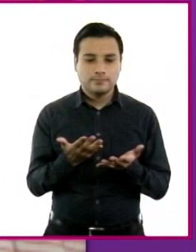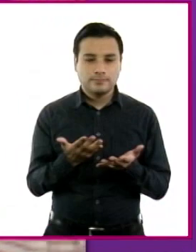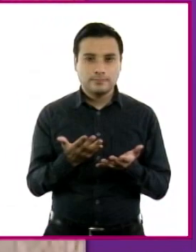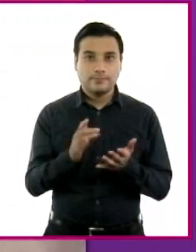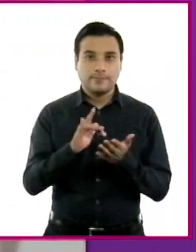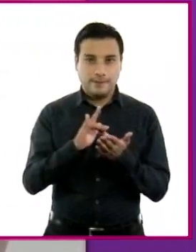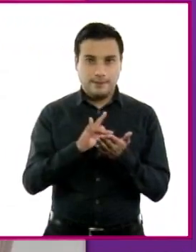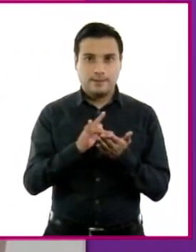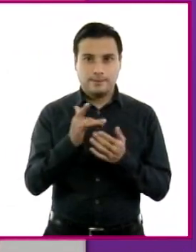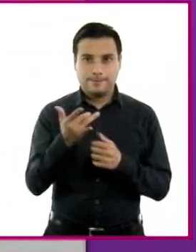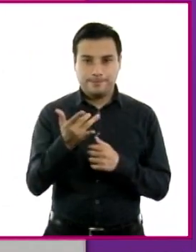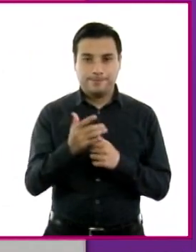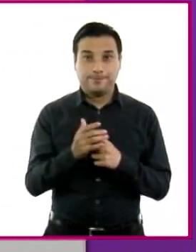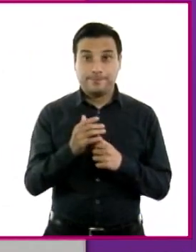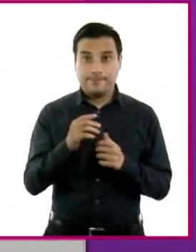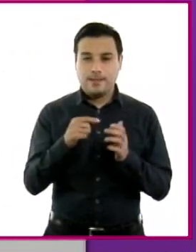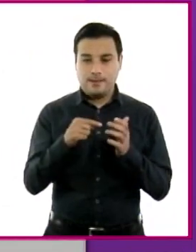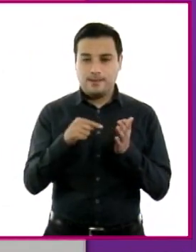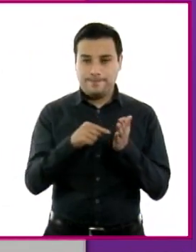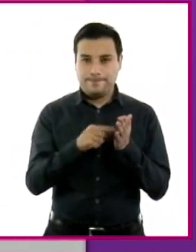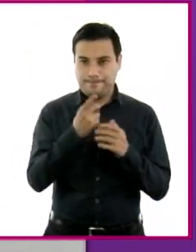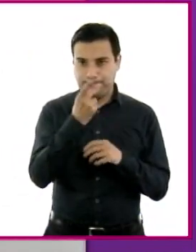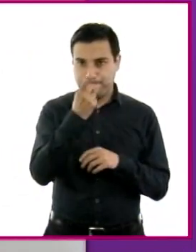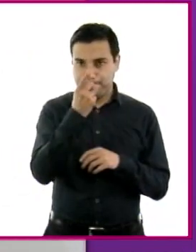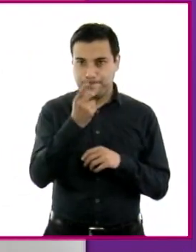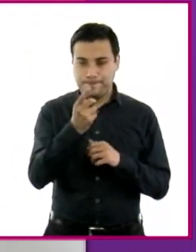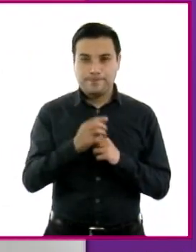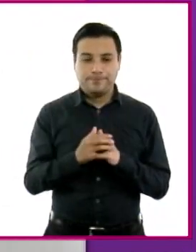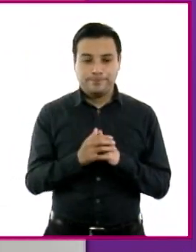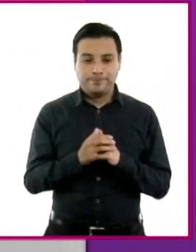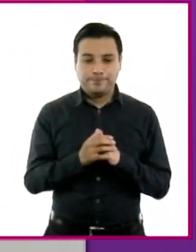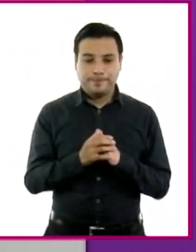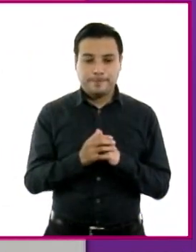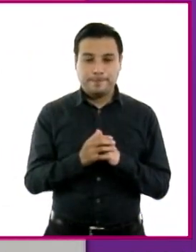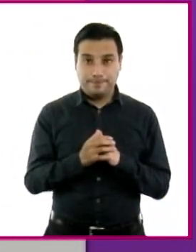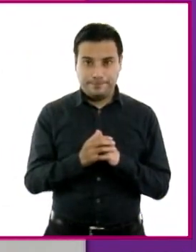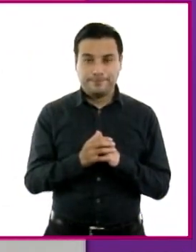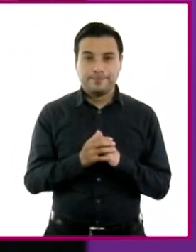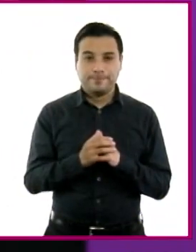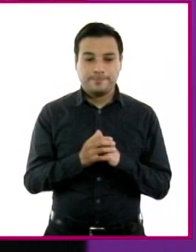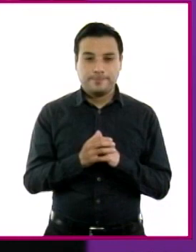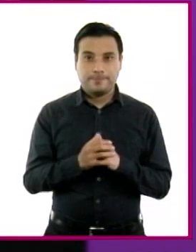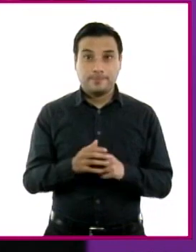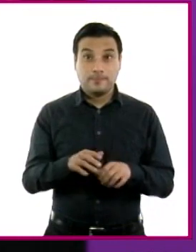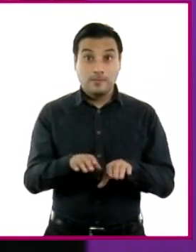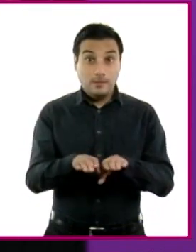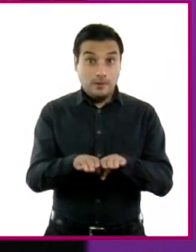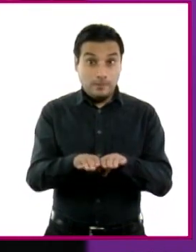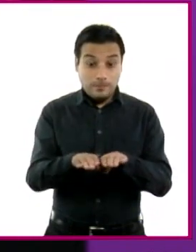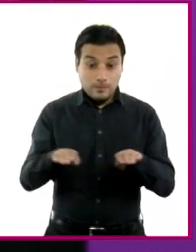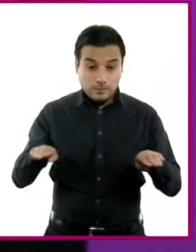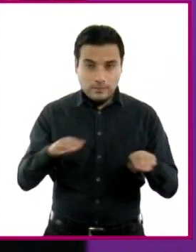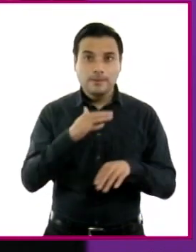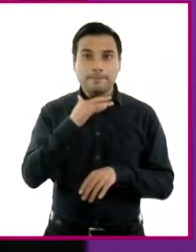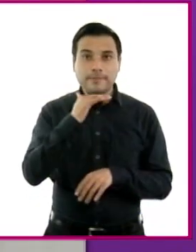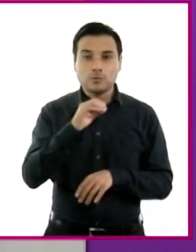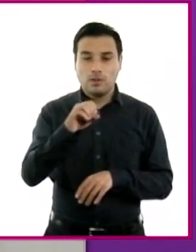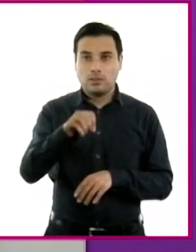Thanks. Here it is. We must throw the garbage on the floor.